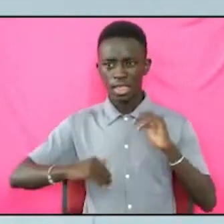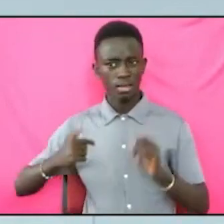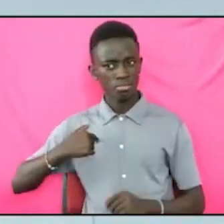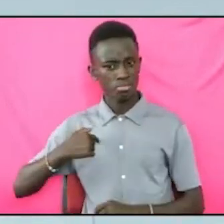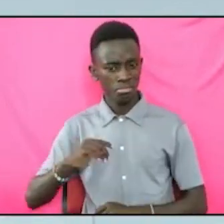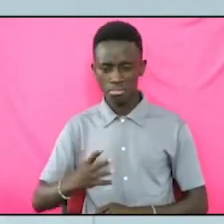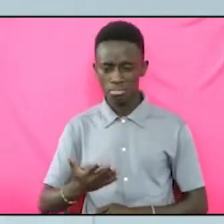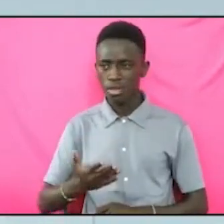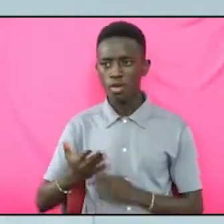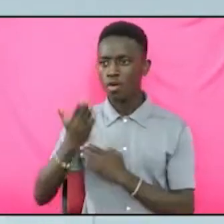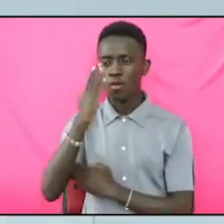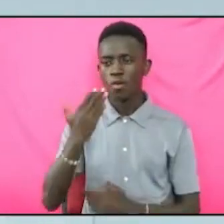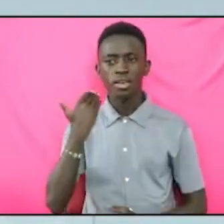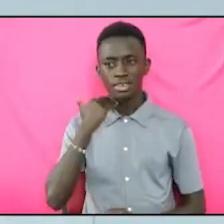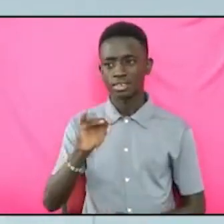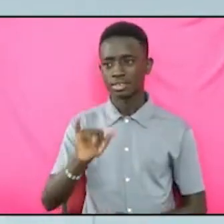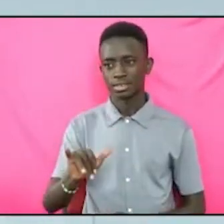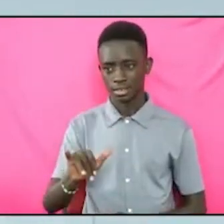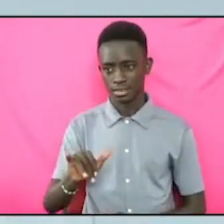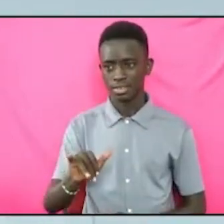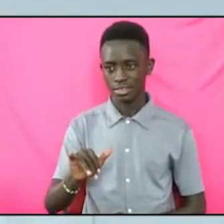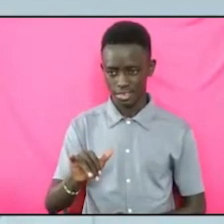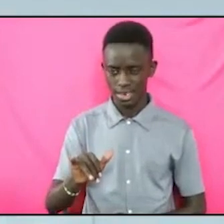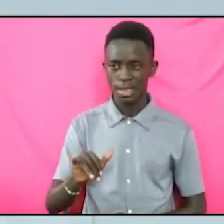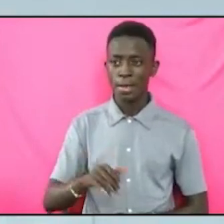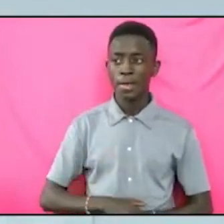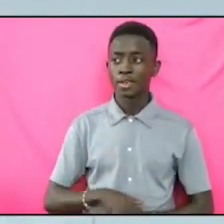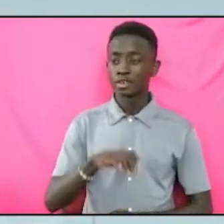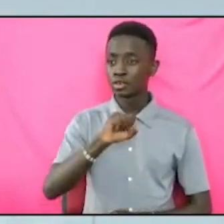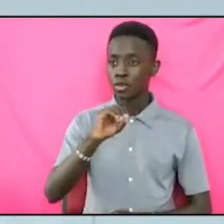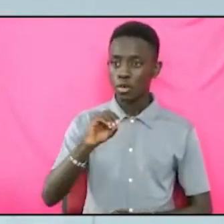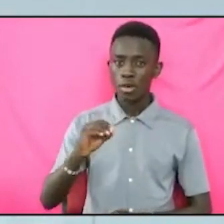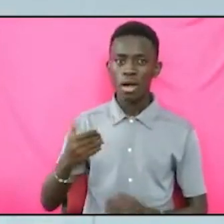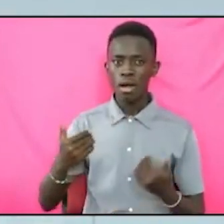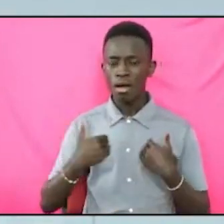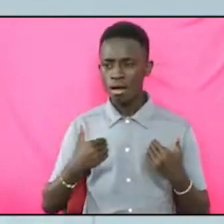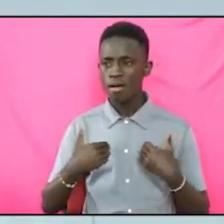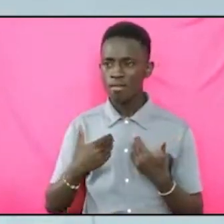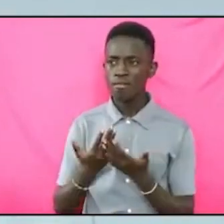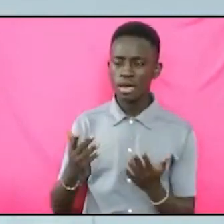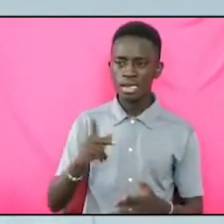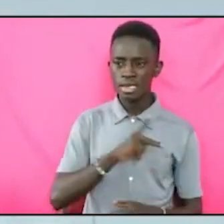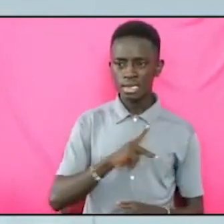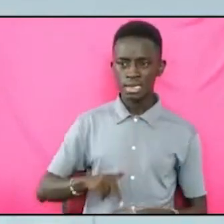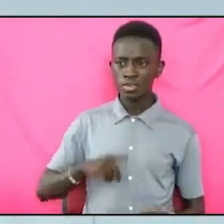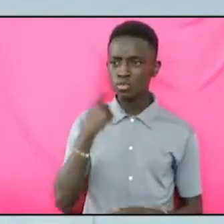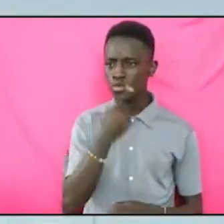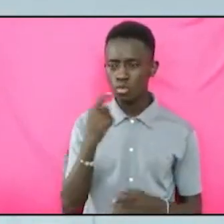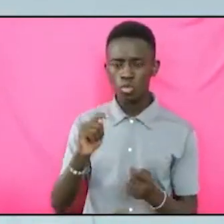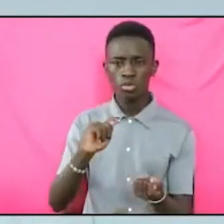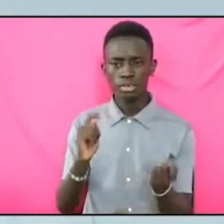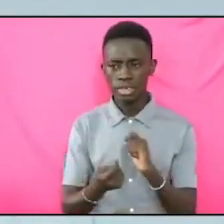This is a don't try this at home thing. So there had been 9 rebellious kings who had turned into